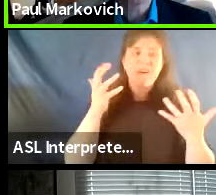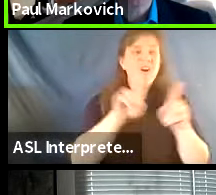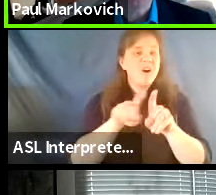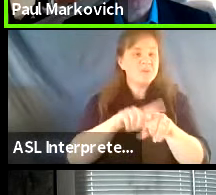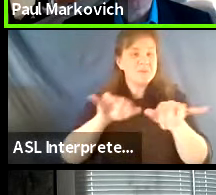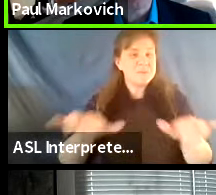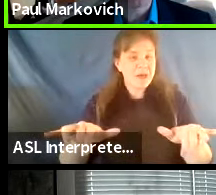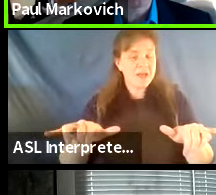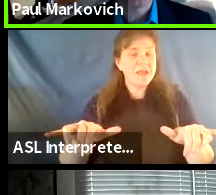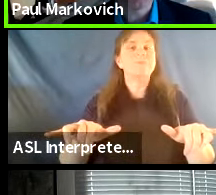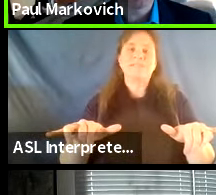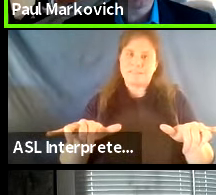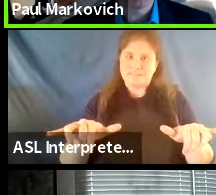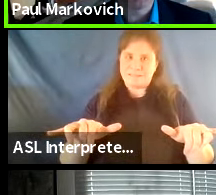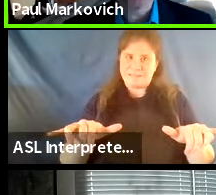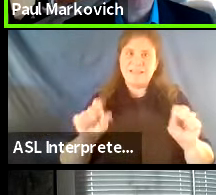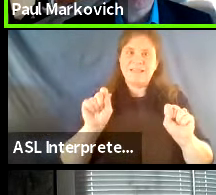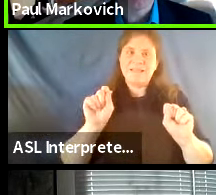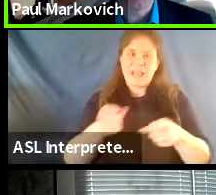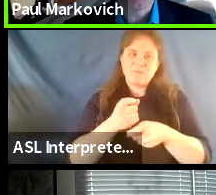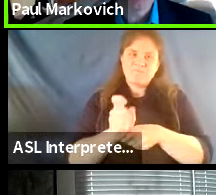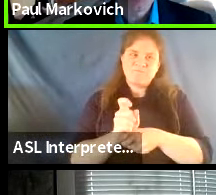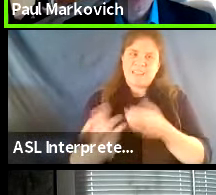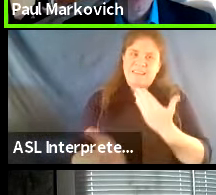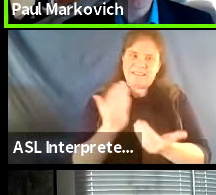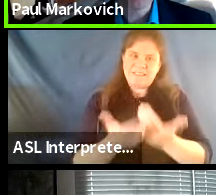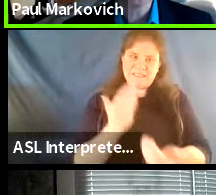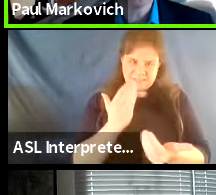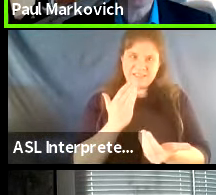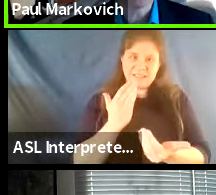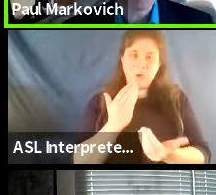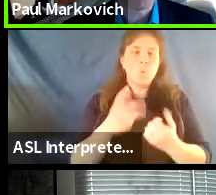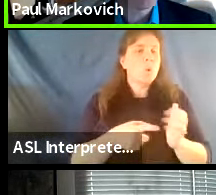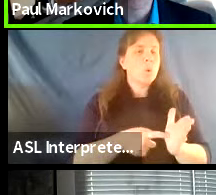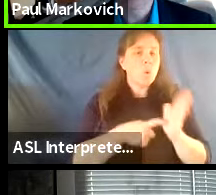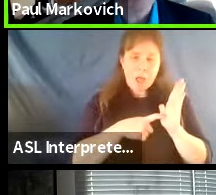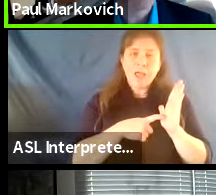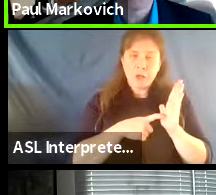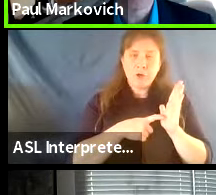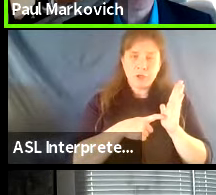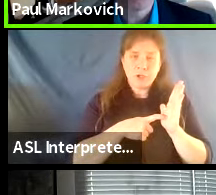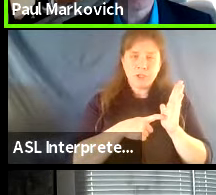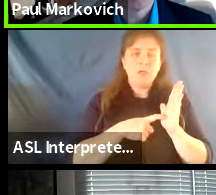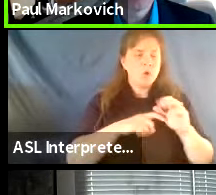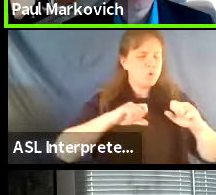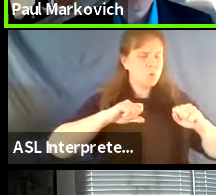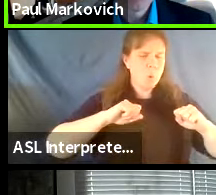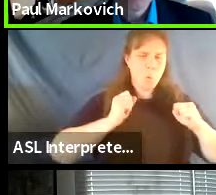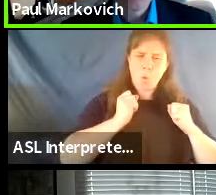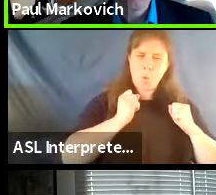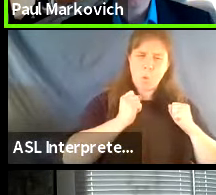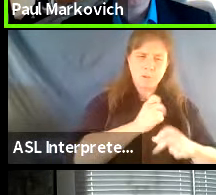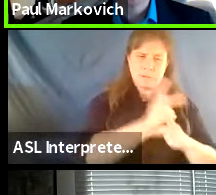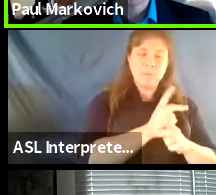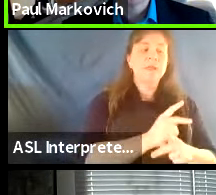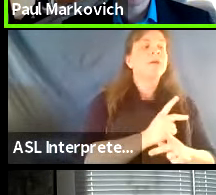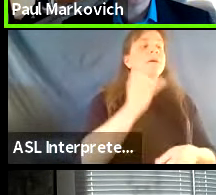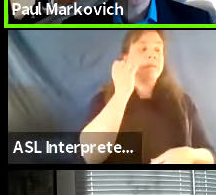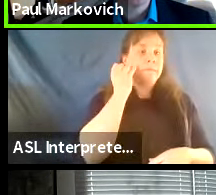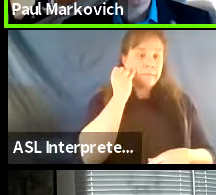to be stored at extremely cold temperatures. And once you pull them out, they don't last very long.